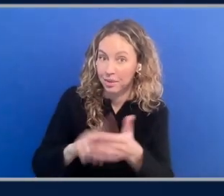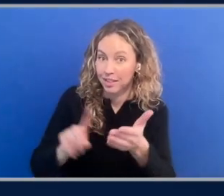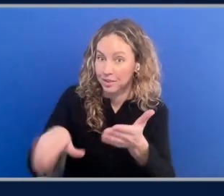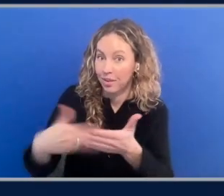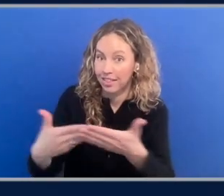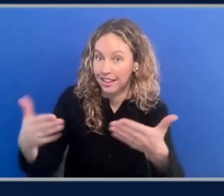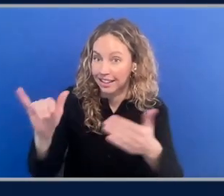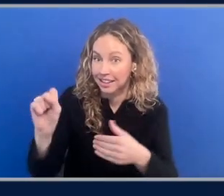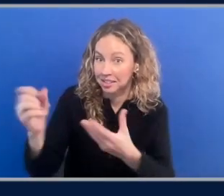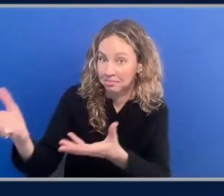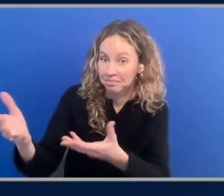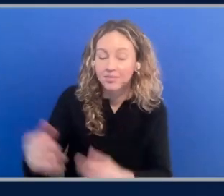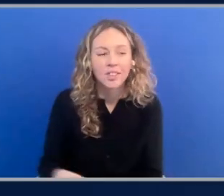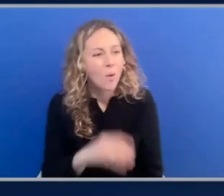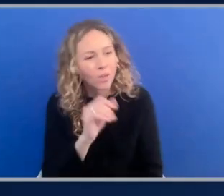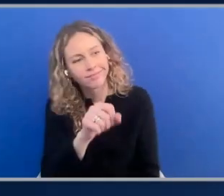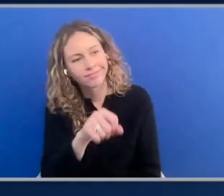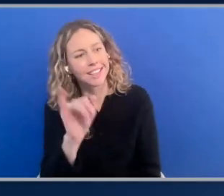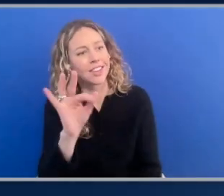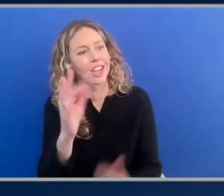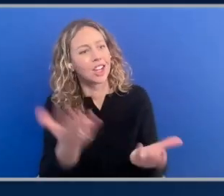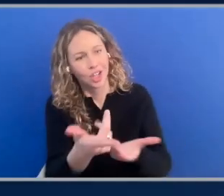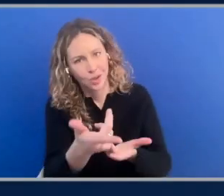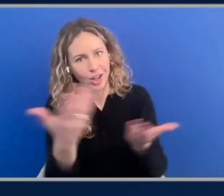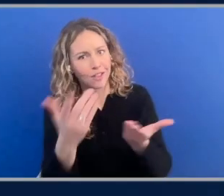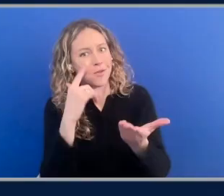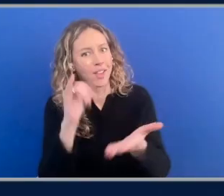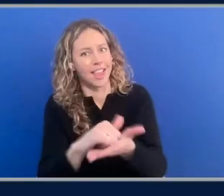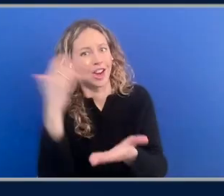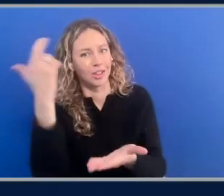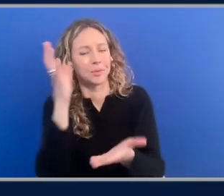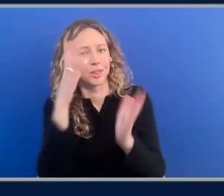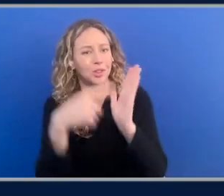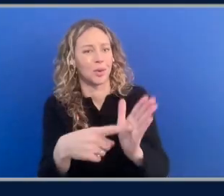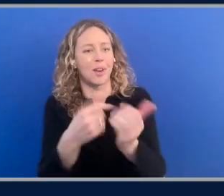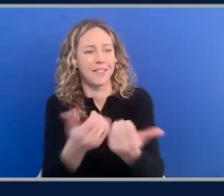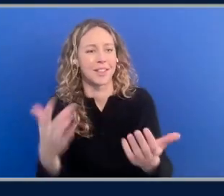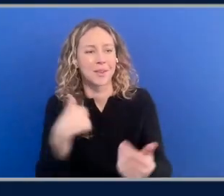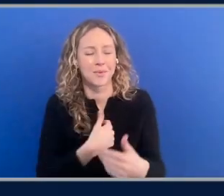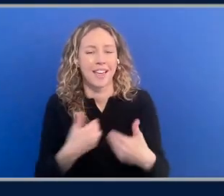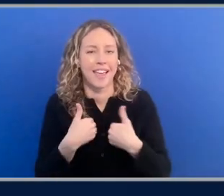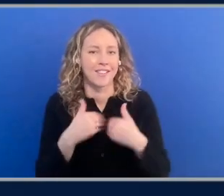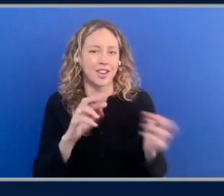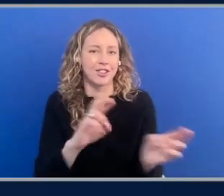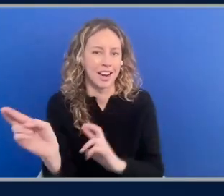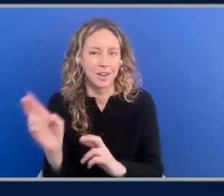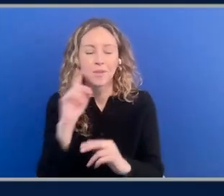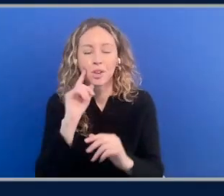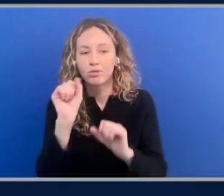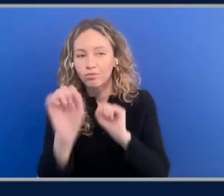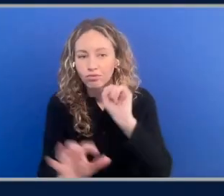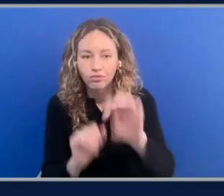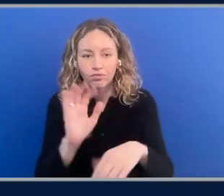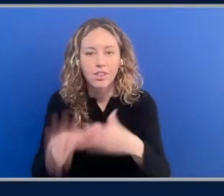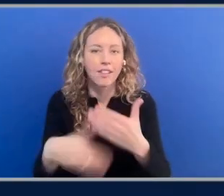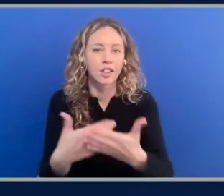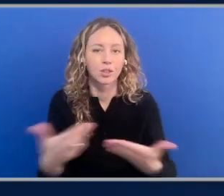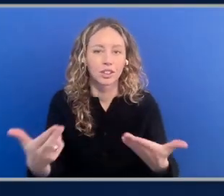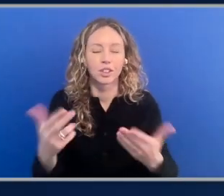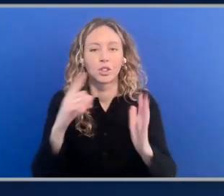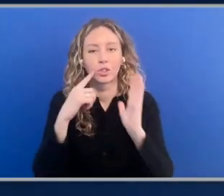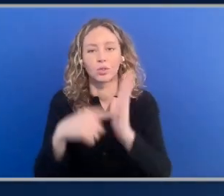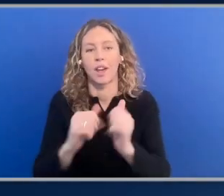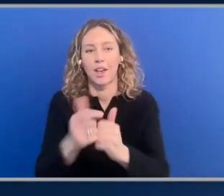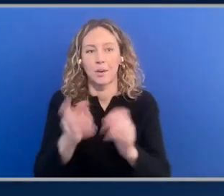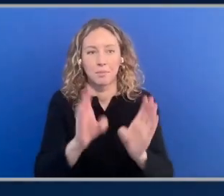here? If they're here for a reason. Show our friends what we got in store for them. Let's show them the resources. Let's show them how they could prepare for